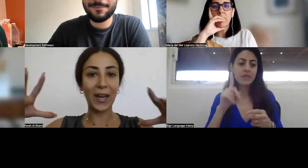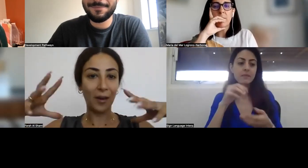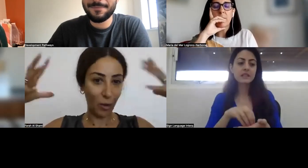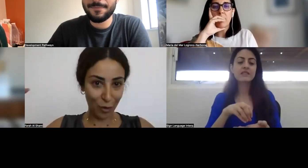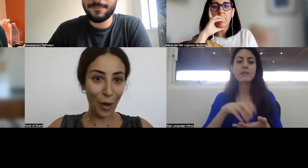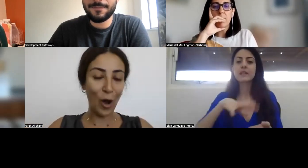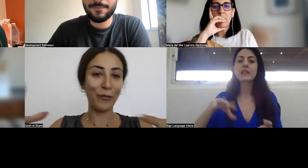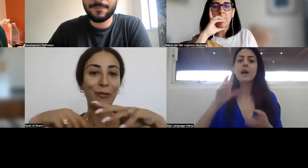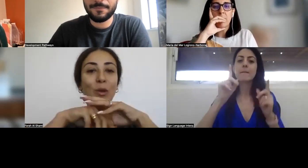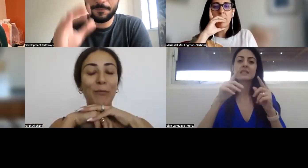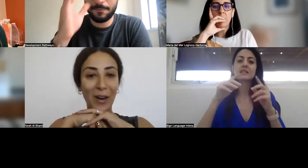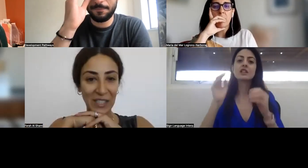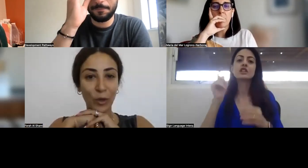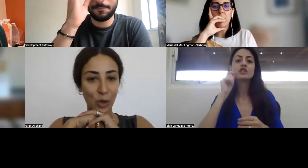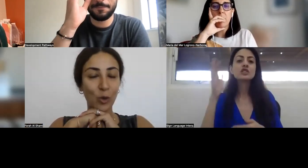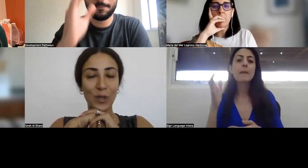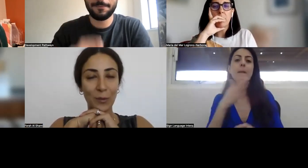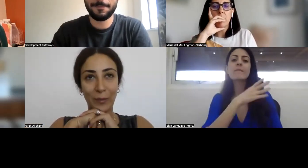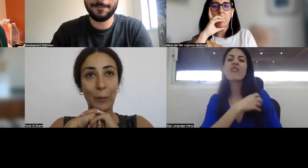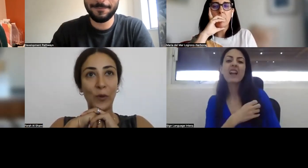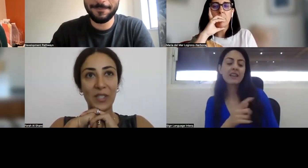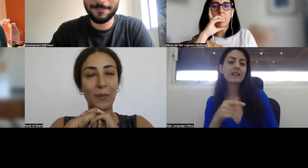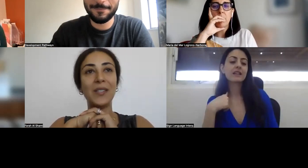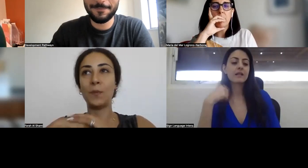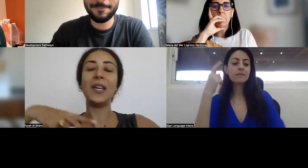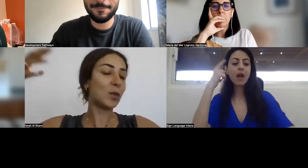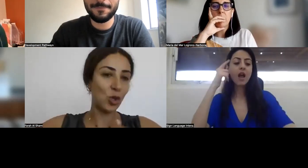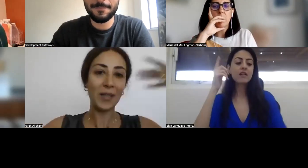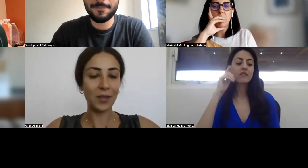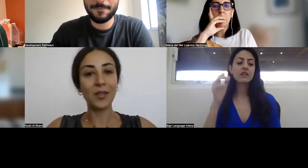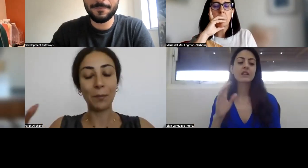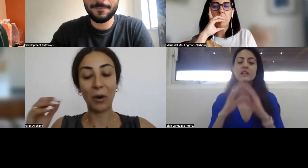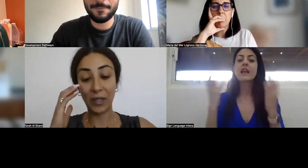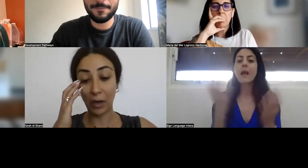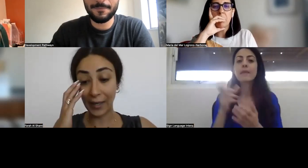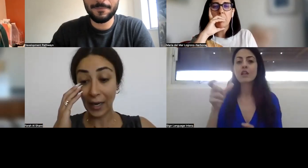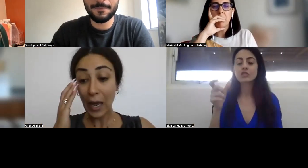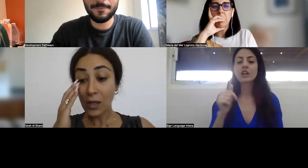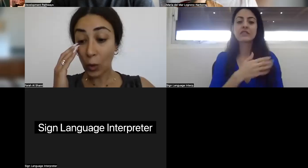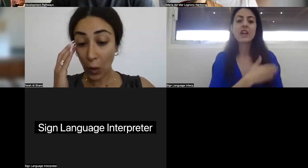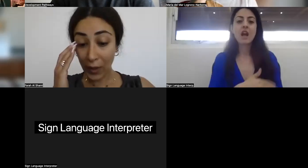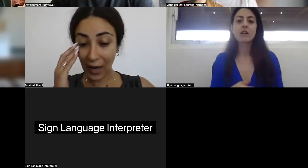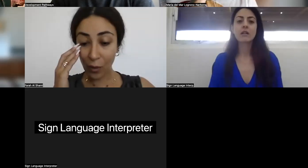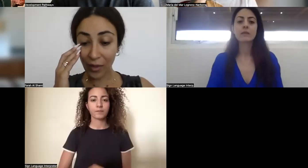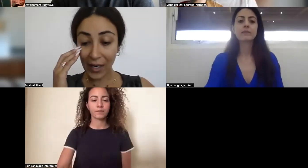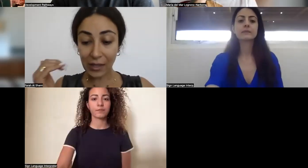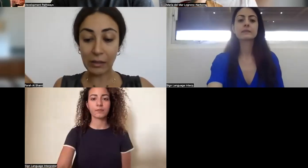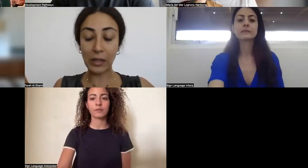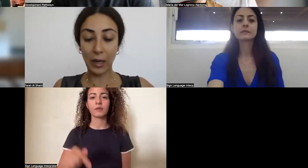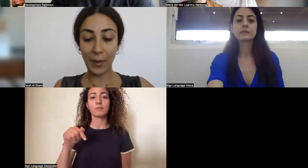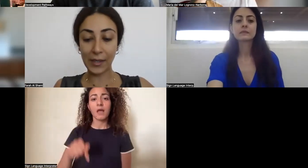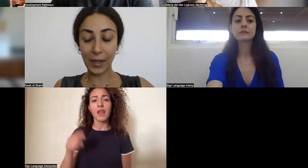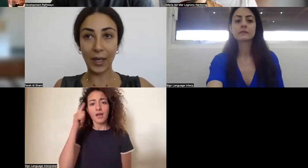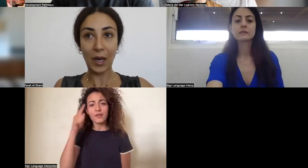typical way of providing protection to people with disabilities being social assistance and poverty targeting. So knowing now that it